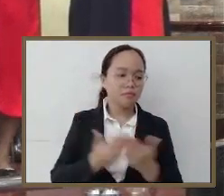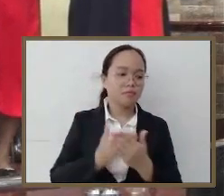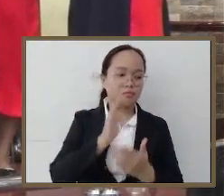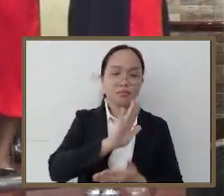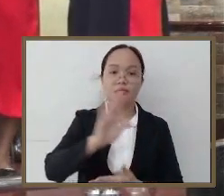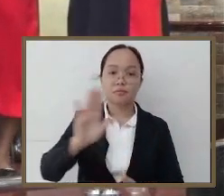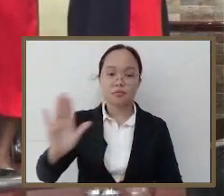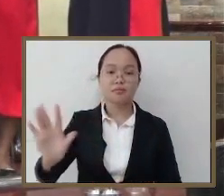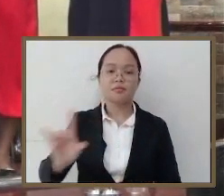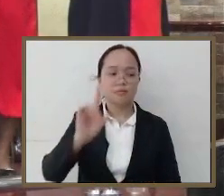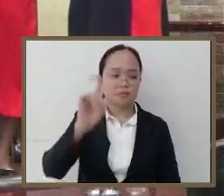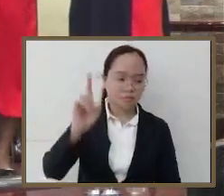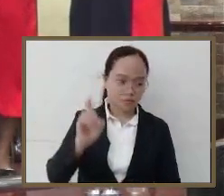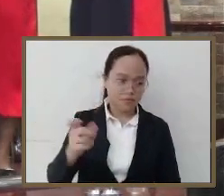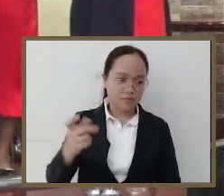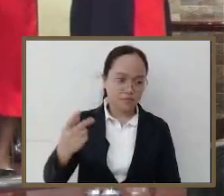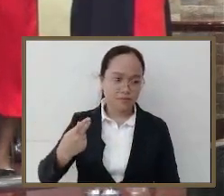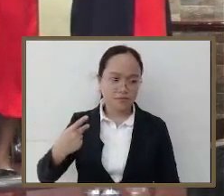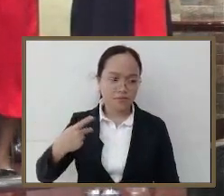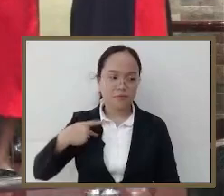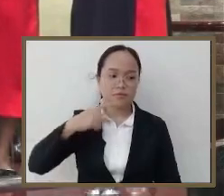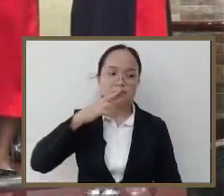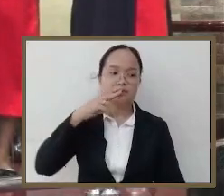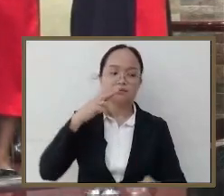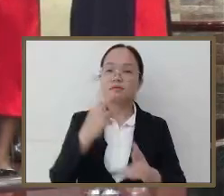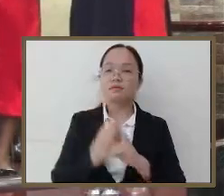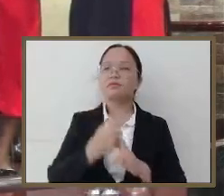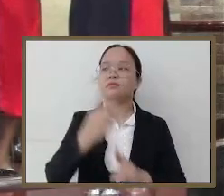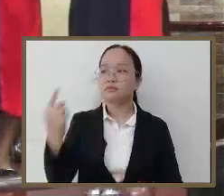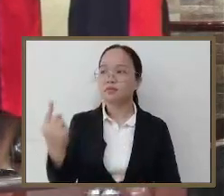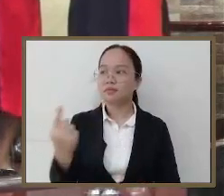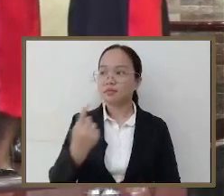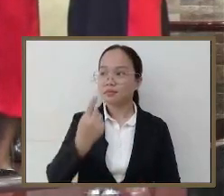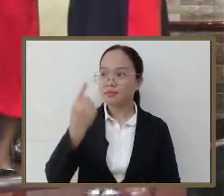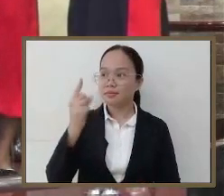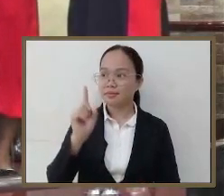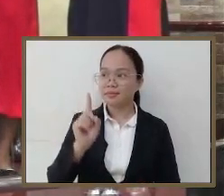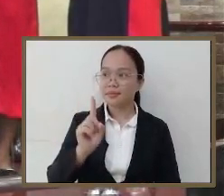your questions there is really only